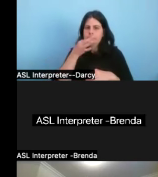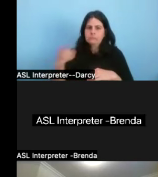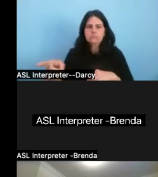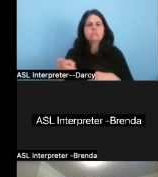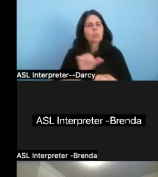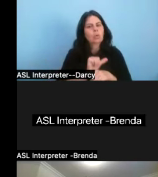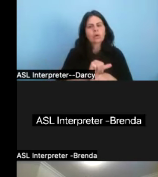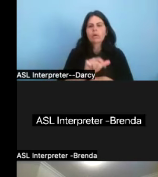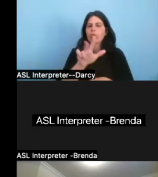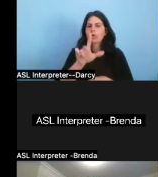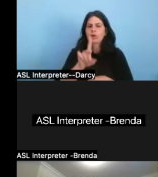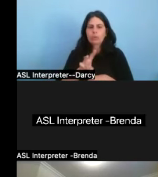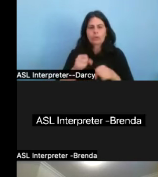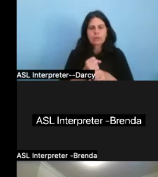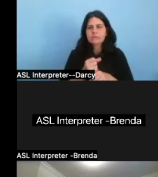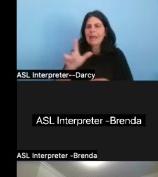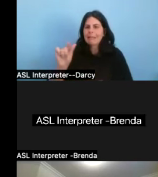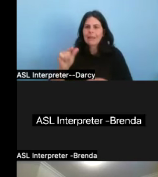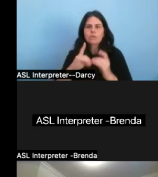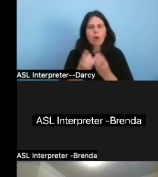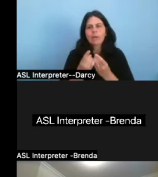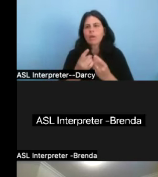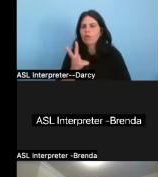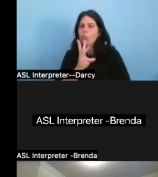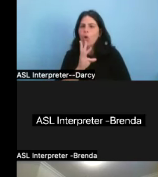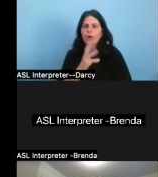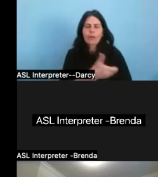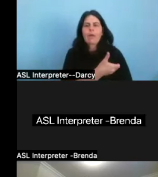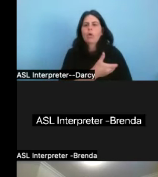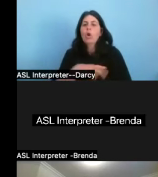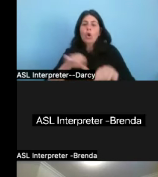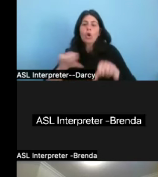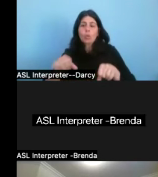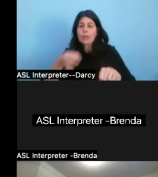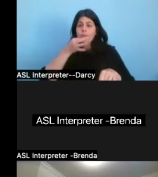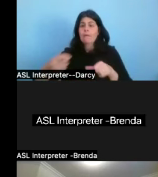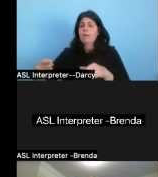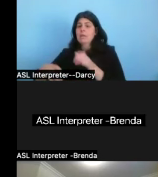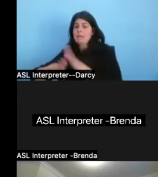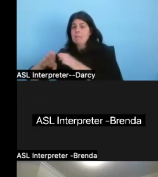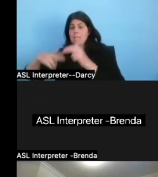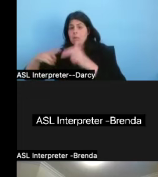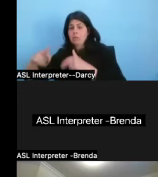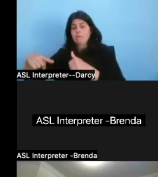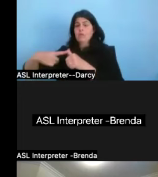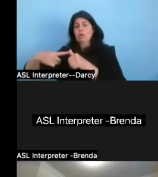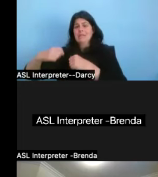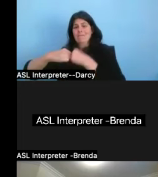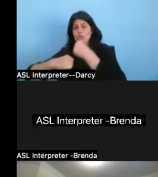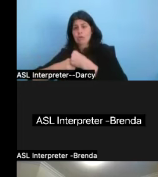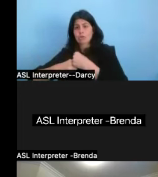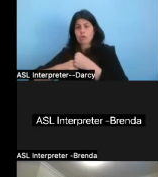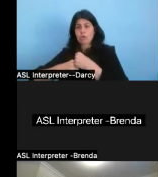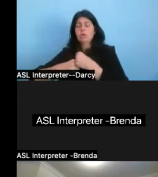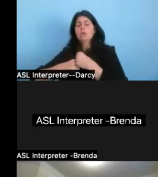Department of Water and Power as an earthquake expert and developed their first infrastructure resilience program. Since